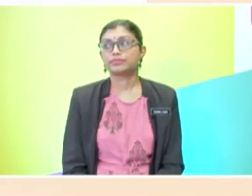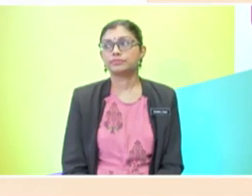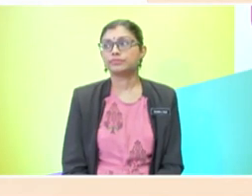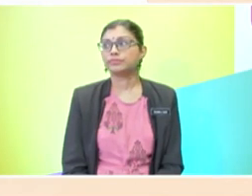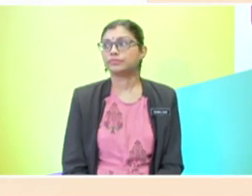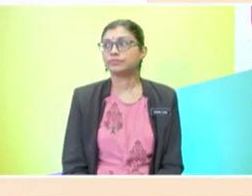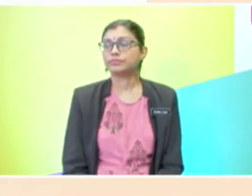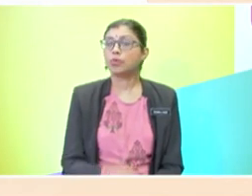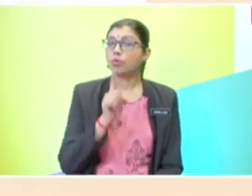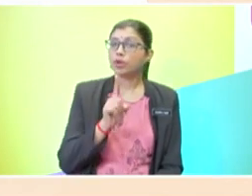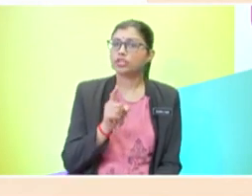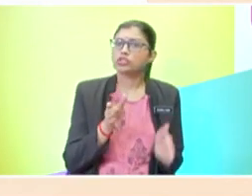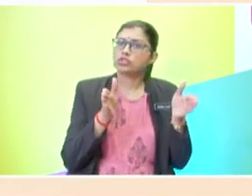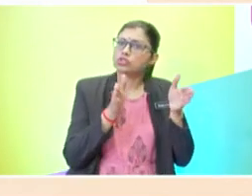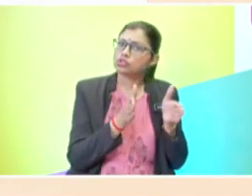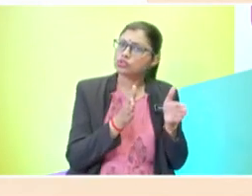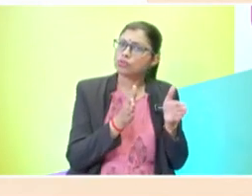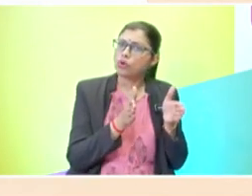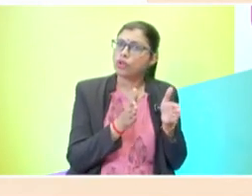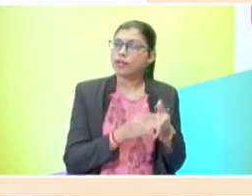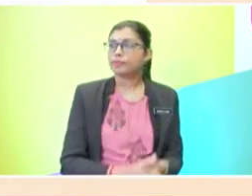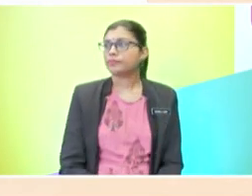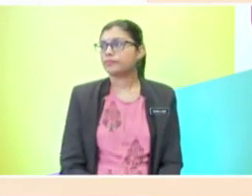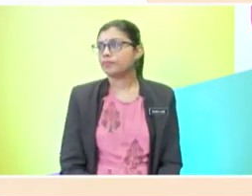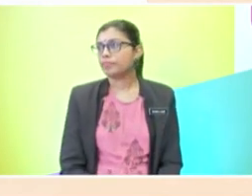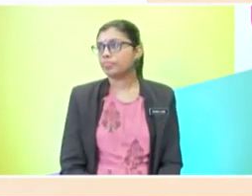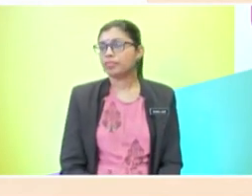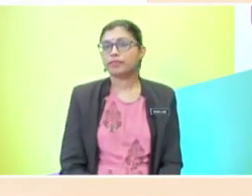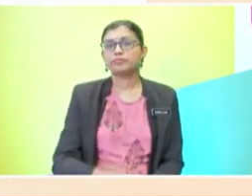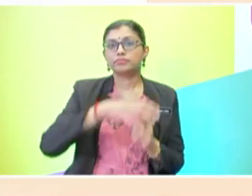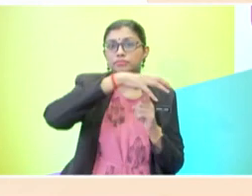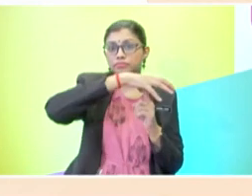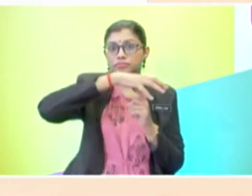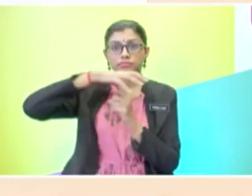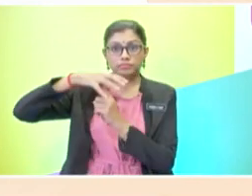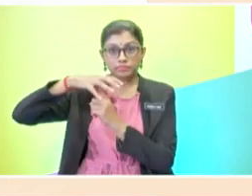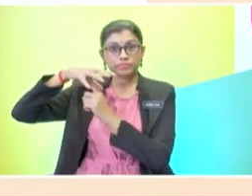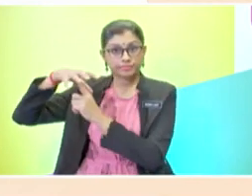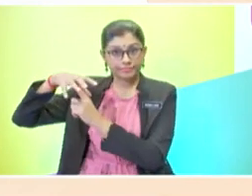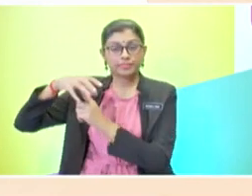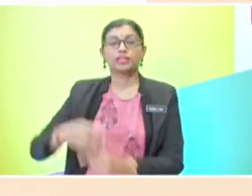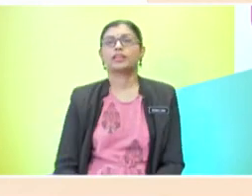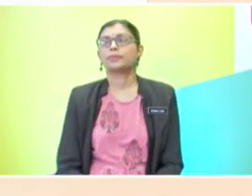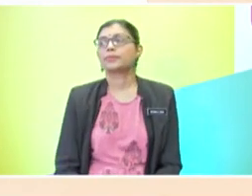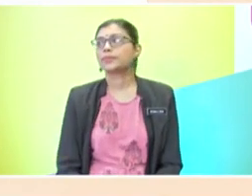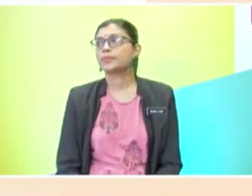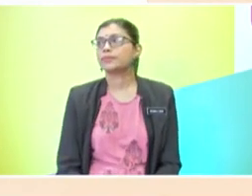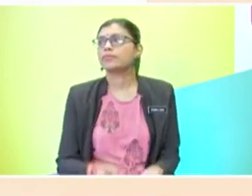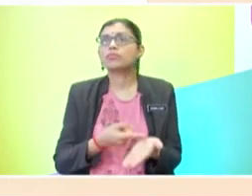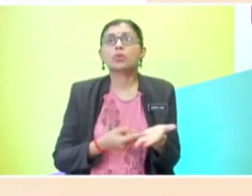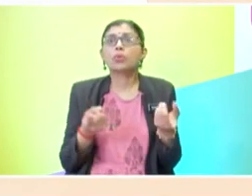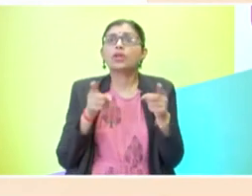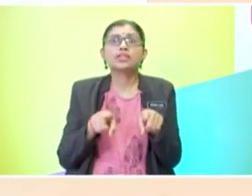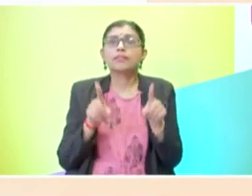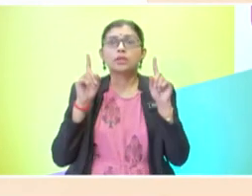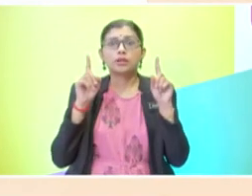hawker. Okay, and the other one is the I think what is that? It's a but food, right? Okay. Yes. So what is happening there that day? So